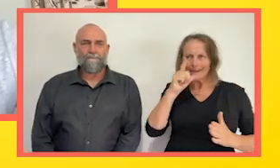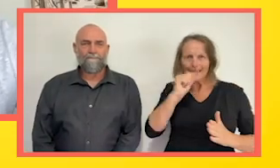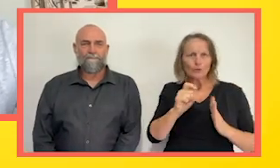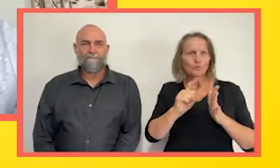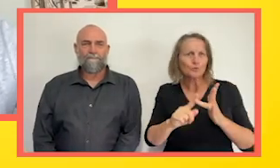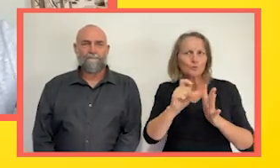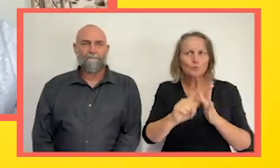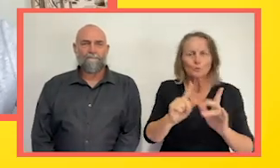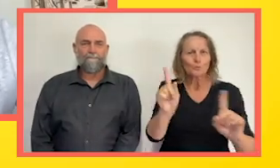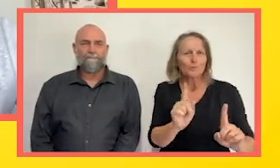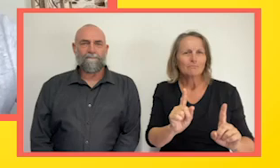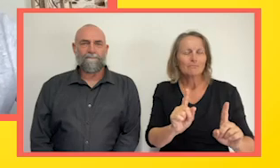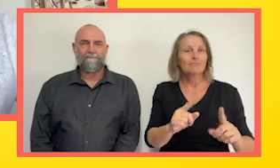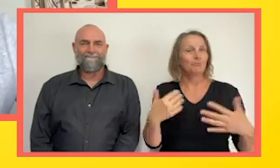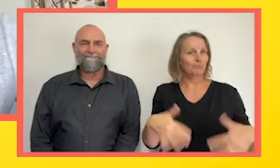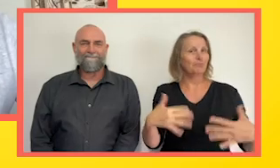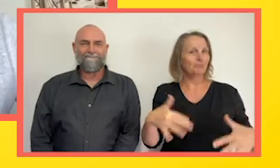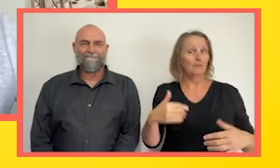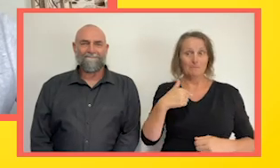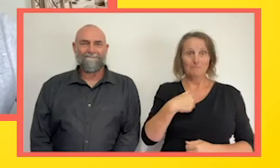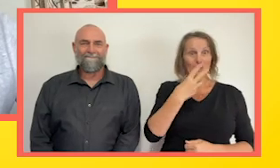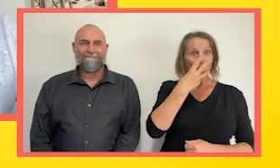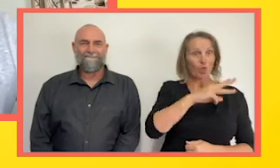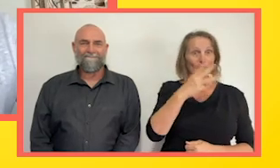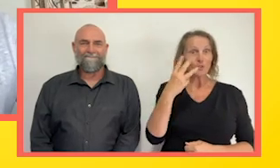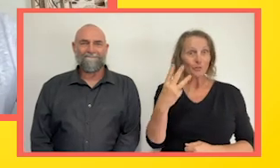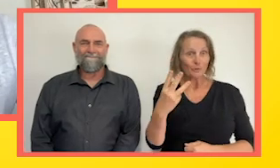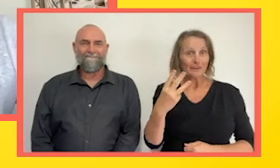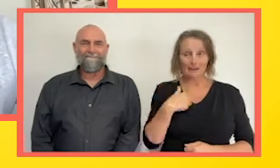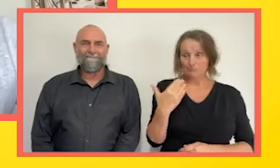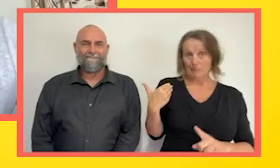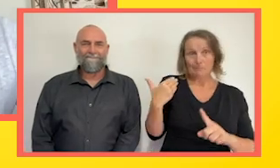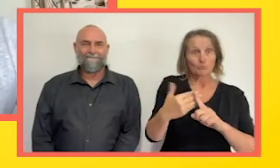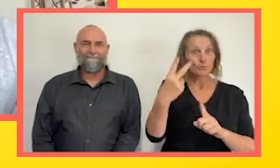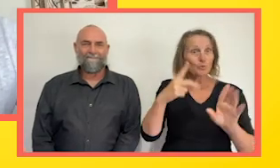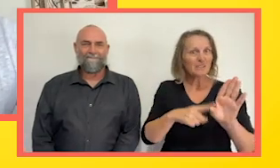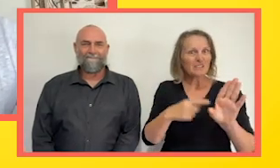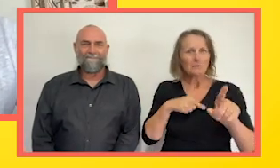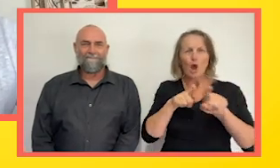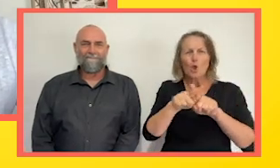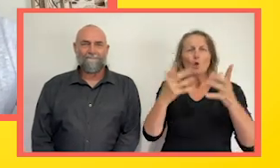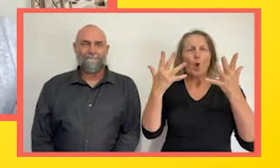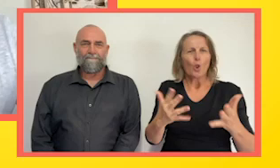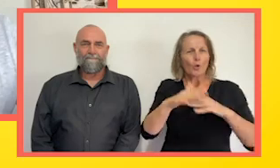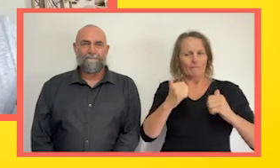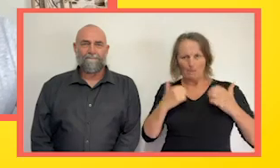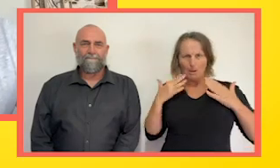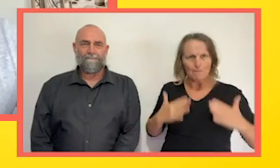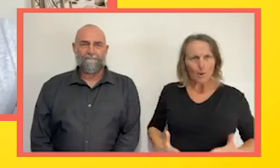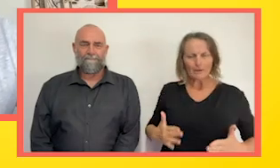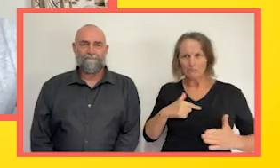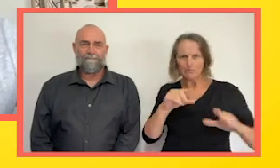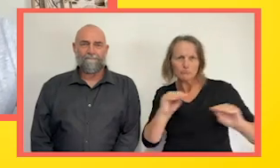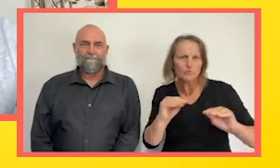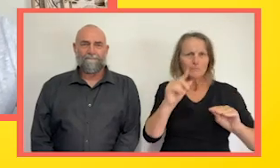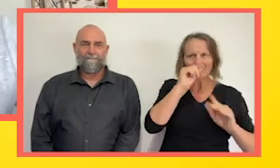can't do with your body. And, you know, I've learned so much about my body. I'm 33 years old, but in the last 2 years, I've learned more about my body and what I can do training